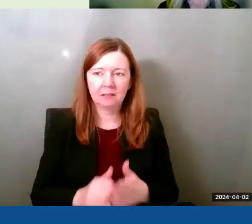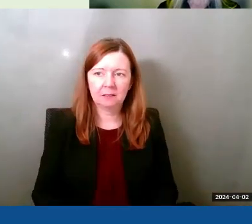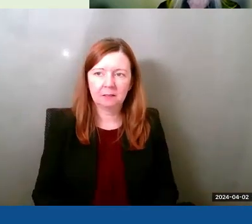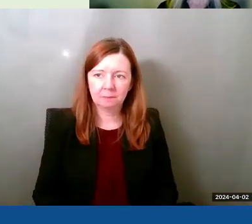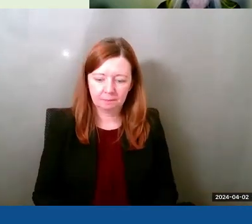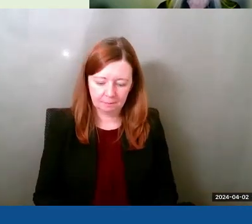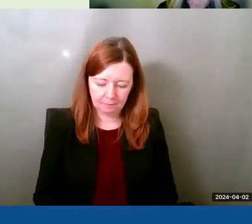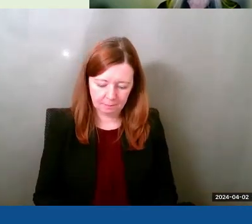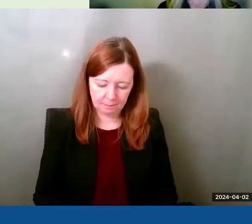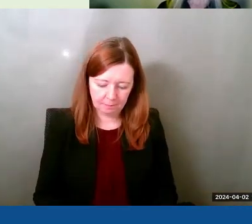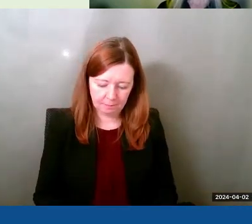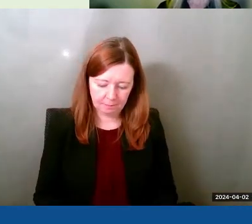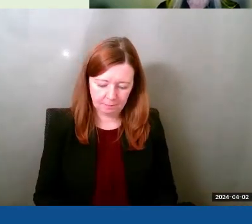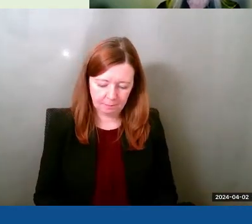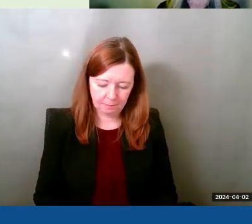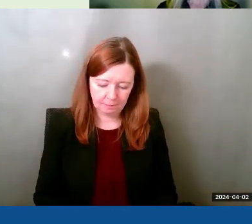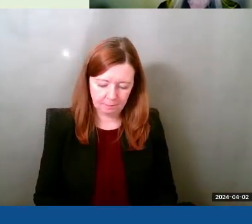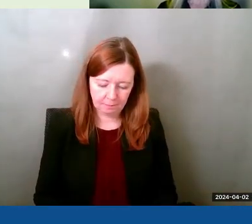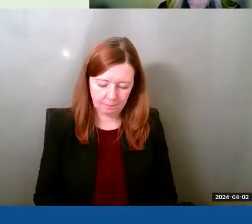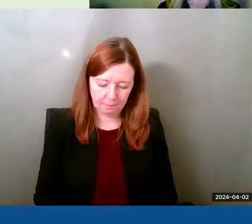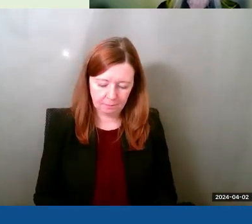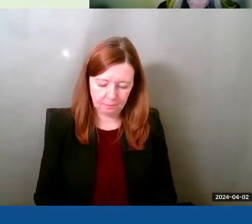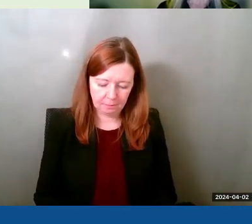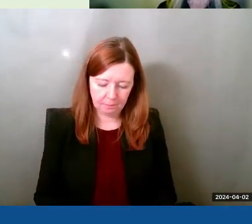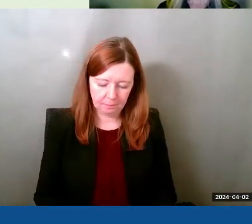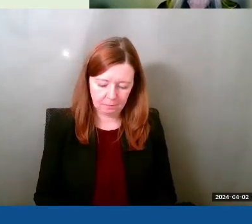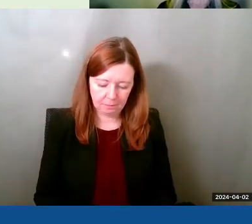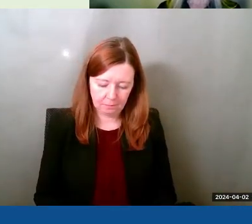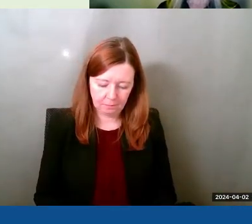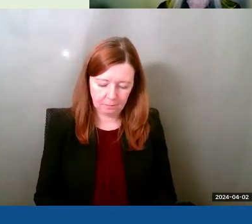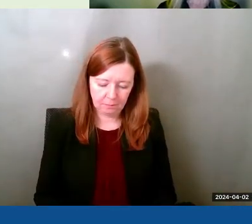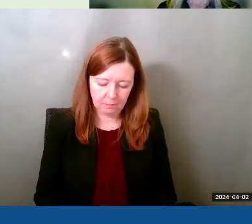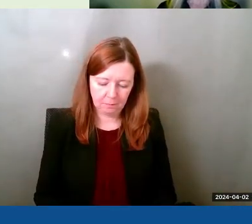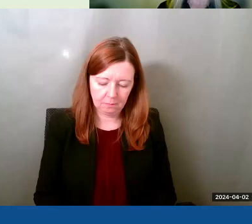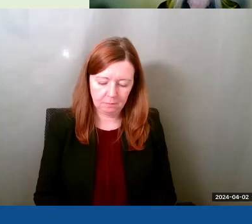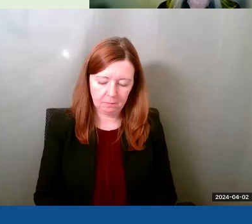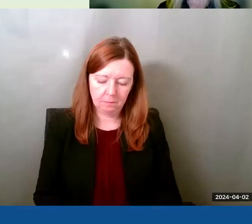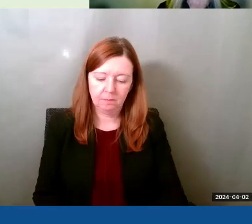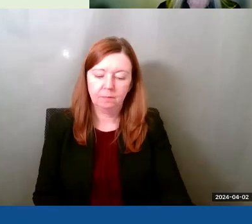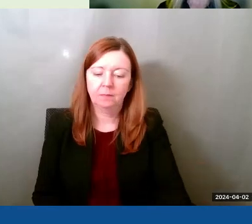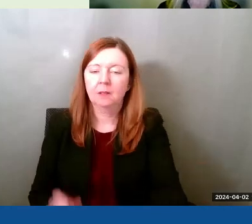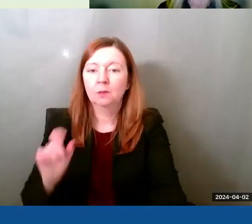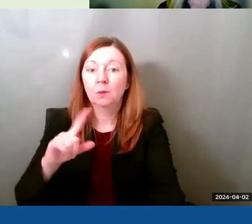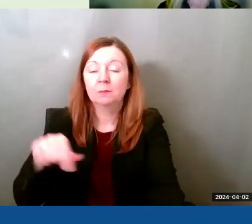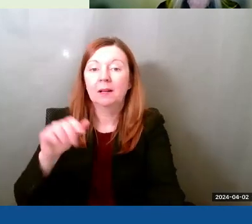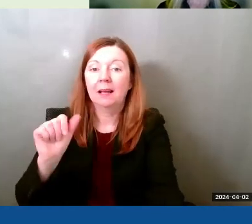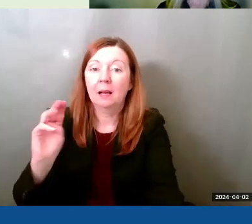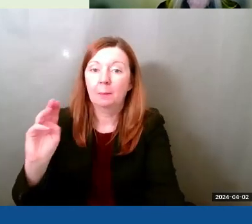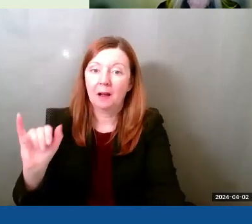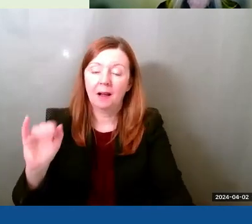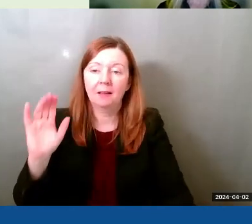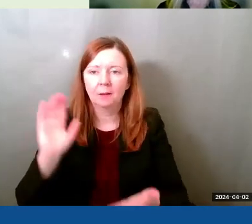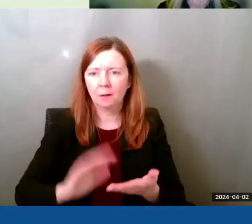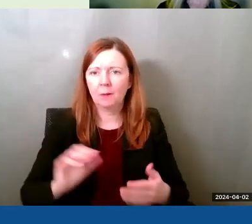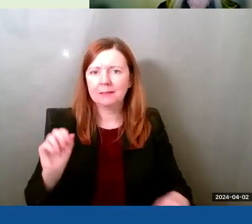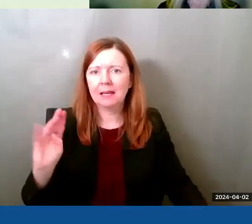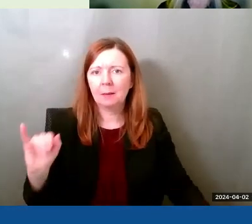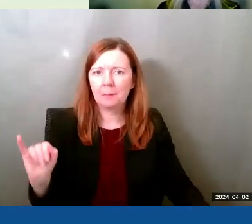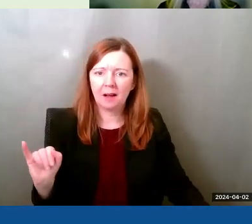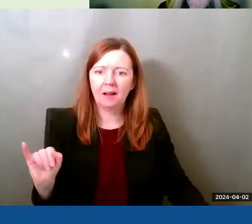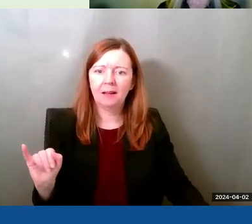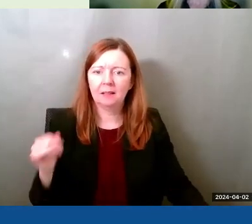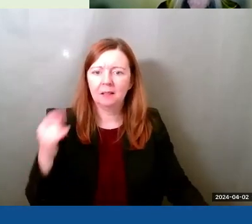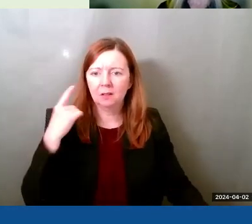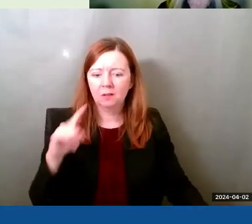covered. There's a question on of course, the AMI again, and what's the lowest AMI you're looking to do